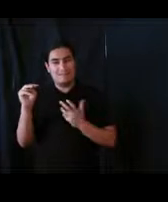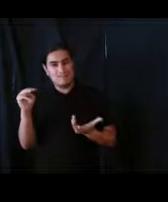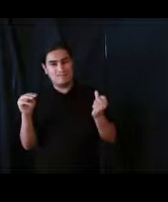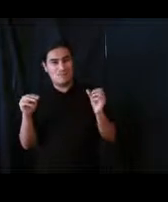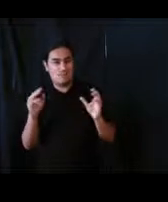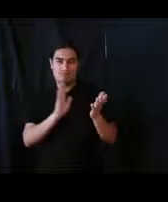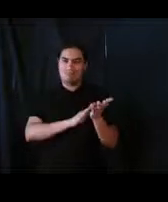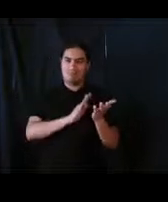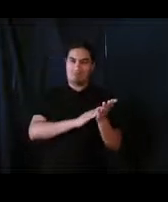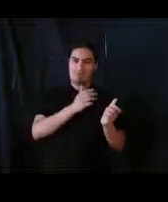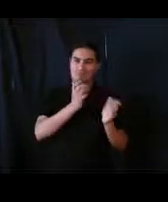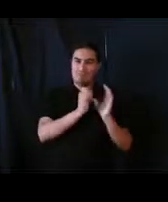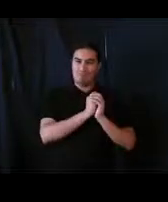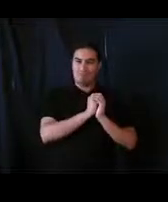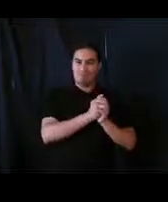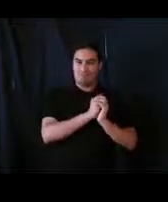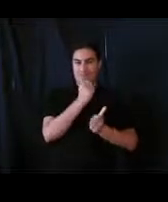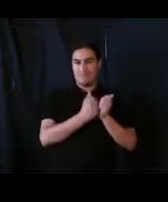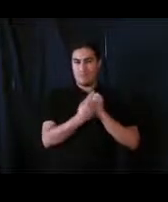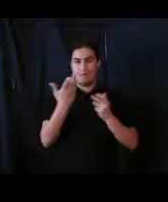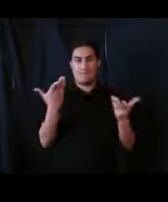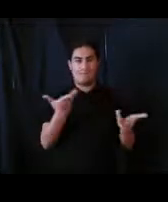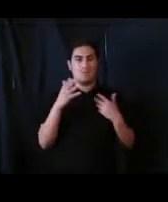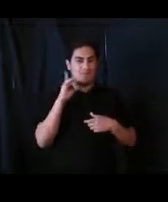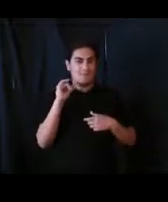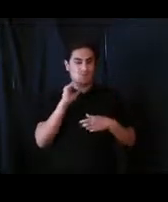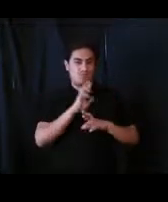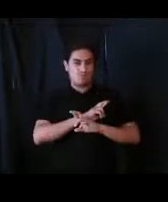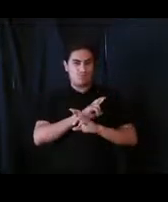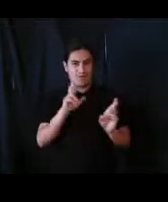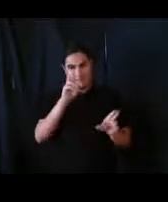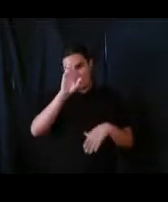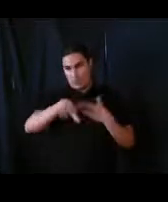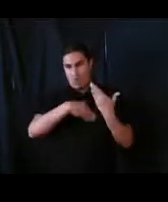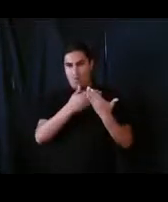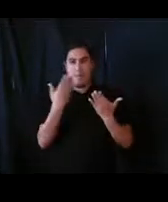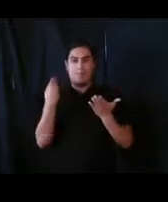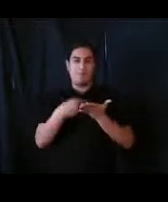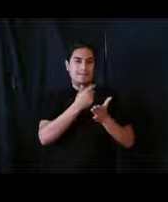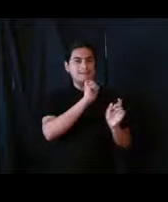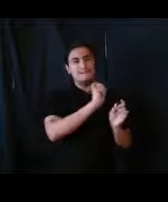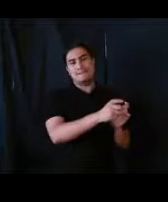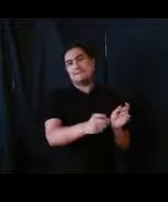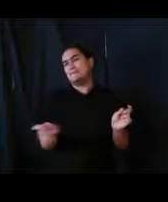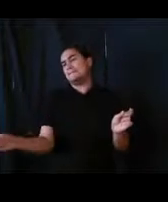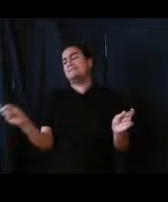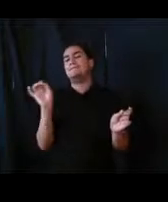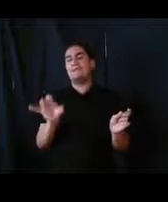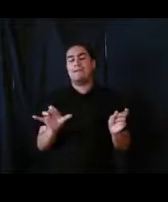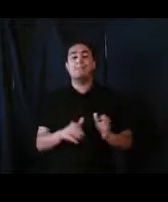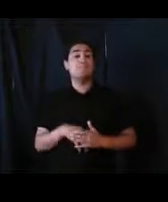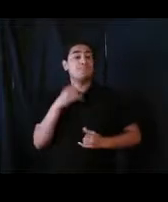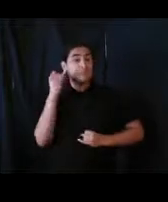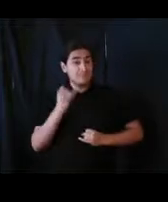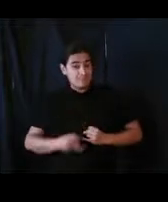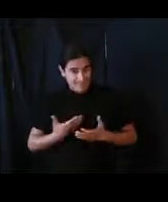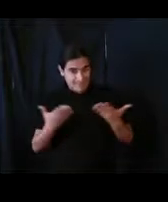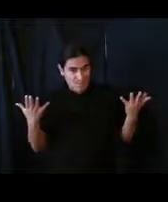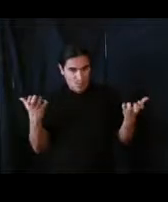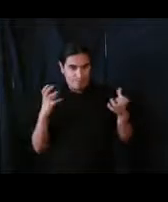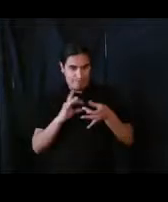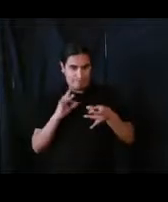congratulate uh everybody here in california being ready for for all this redistribution uh and the last thing i want to draw your attention to about